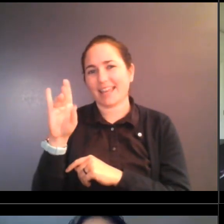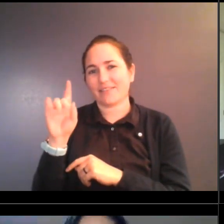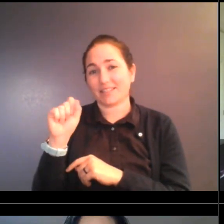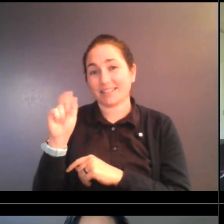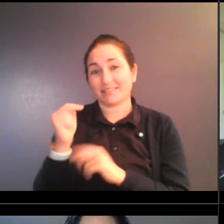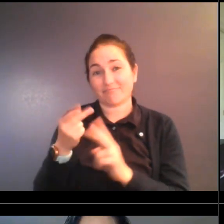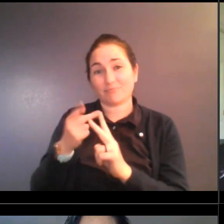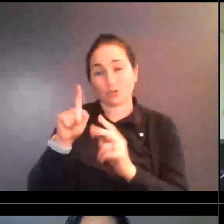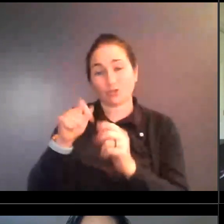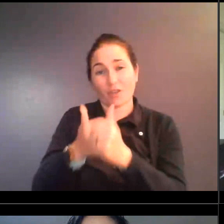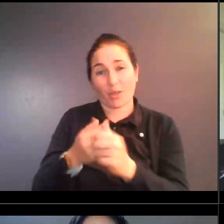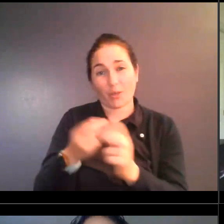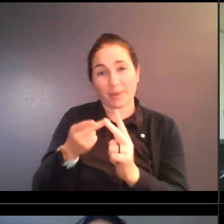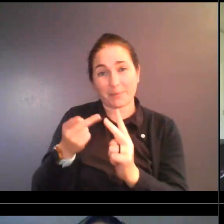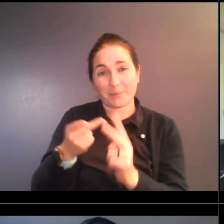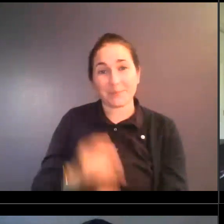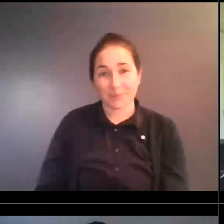follows.